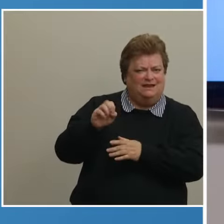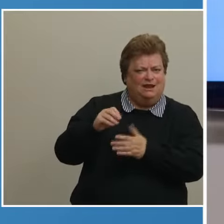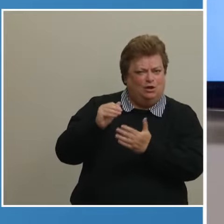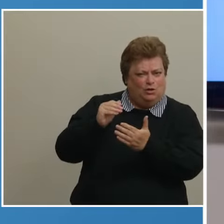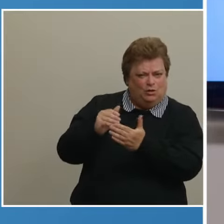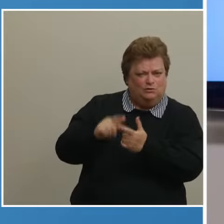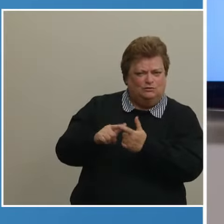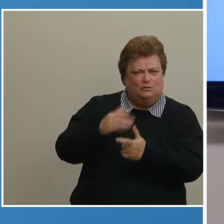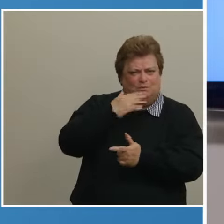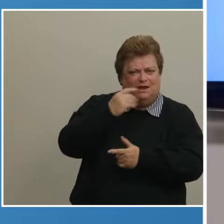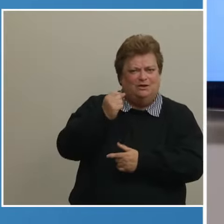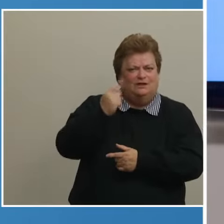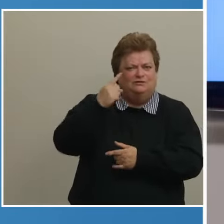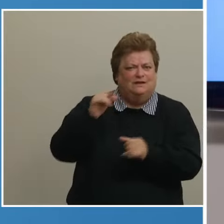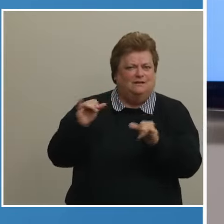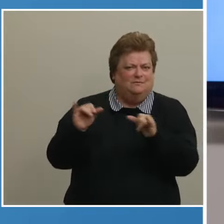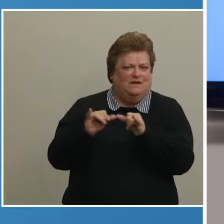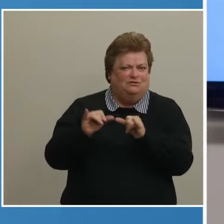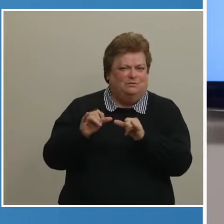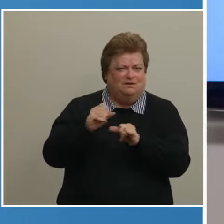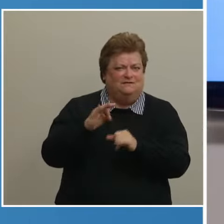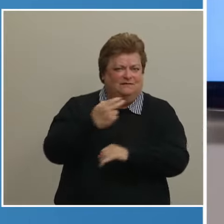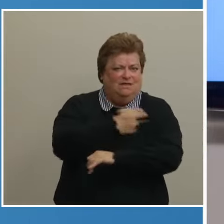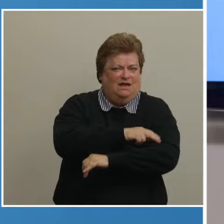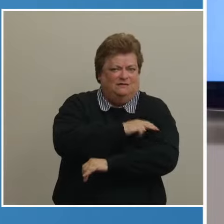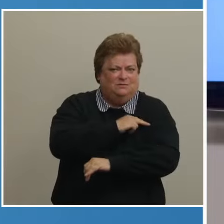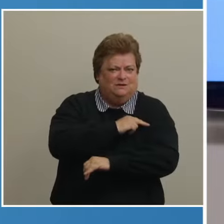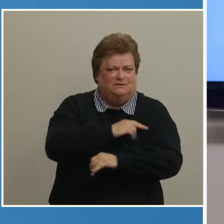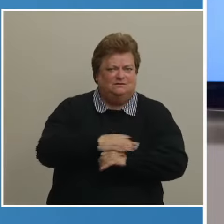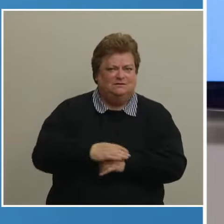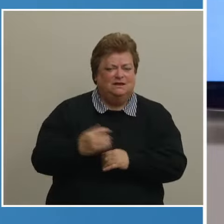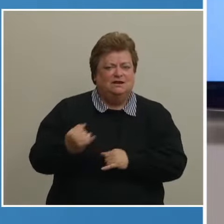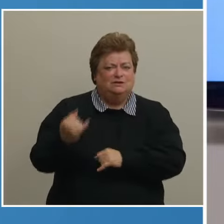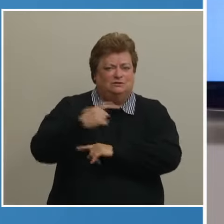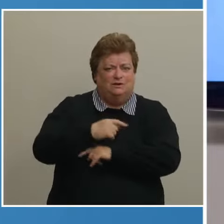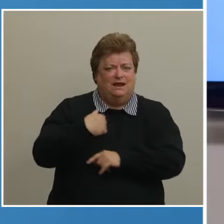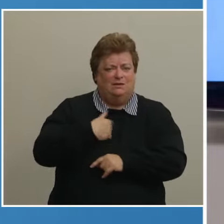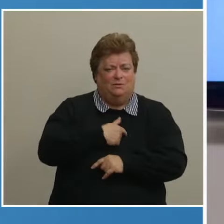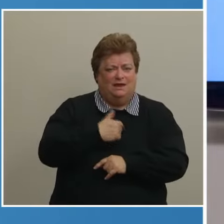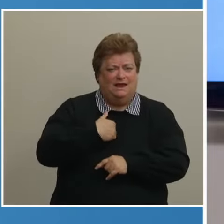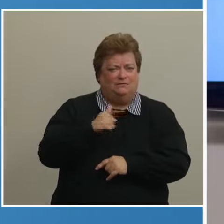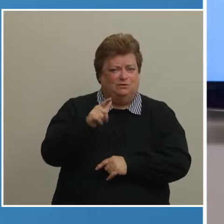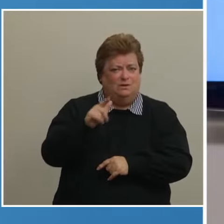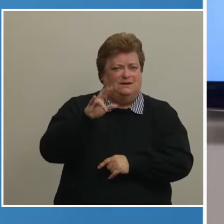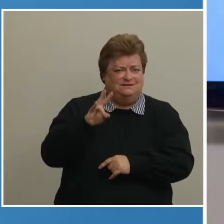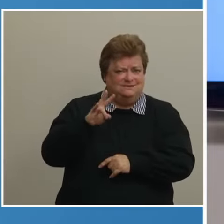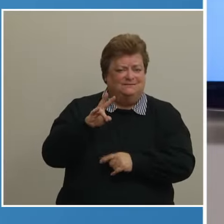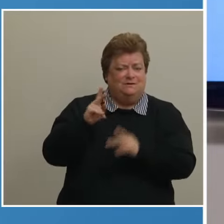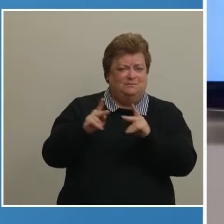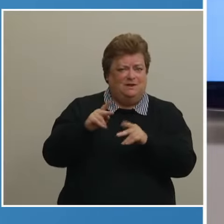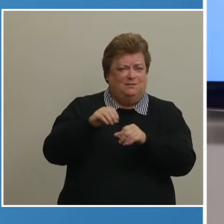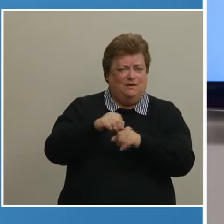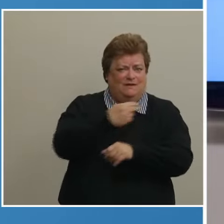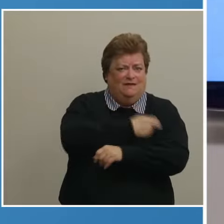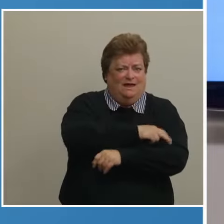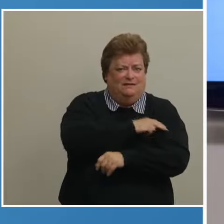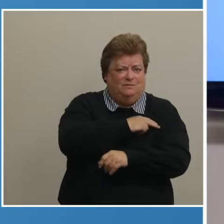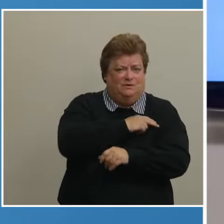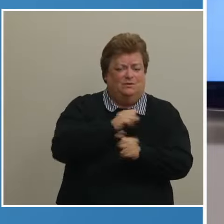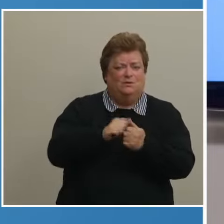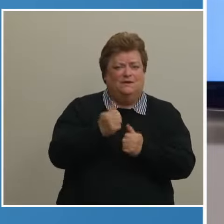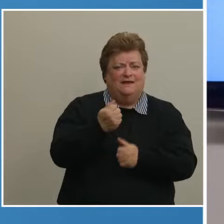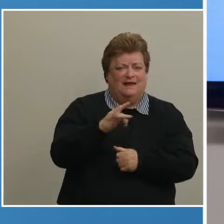to better understand the demographic of these hospitalizations. Today we are reporting 27 hospitalizations,